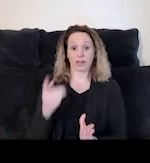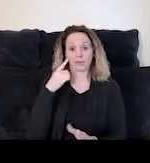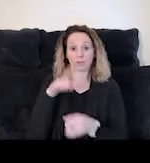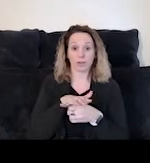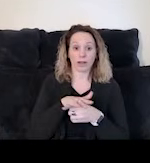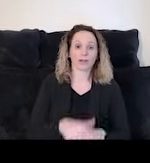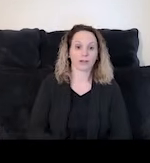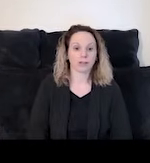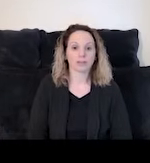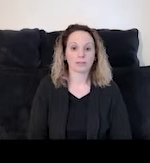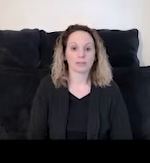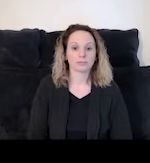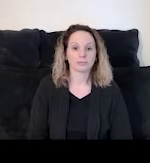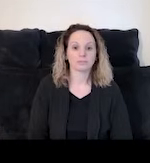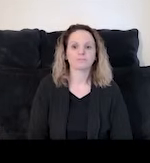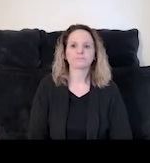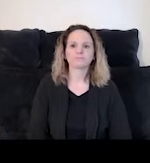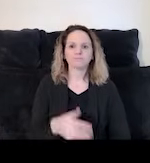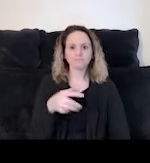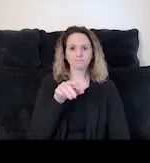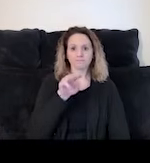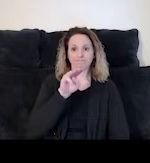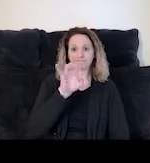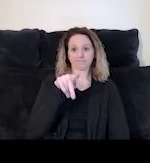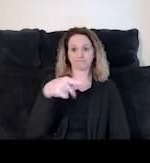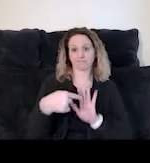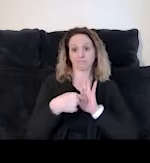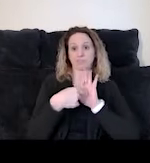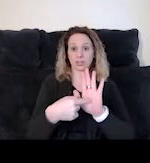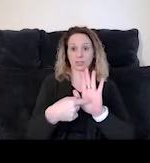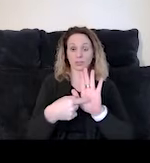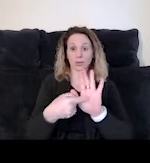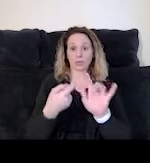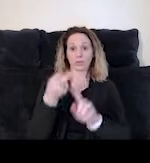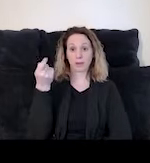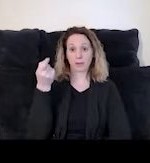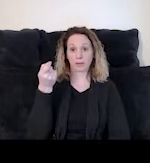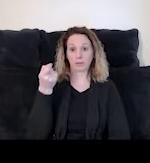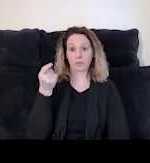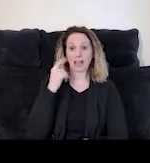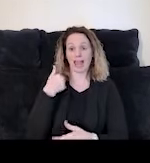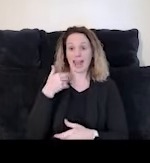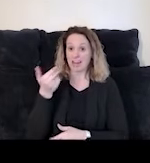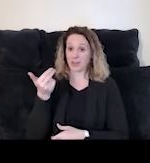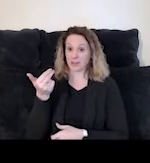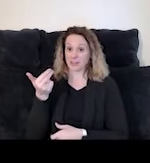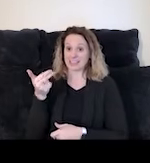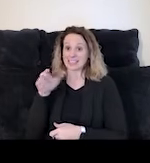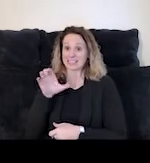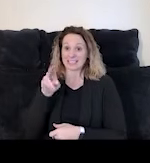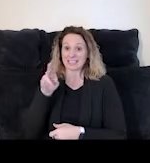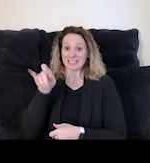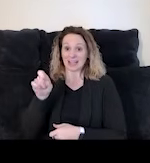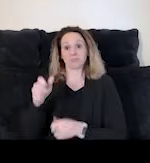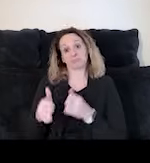areas. So this is a map. Our original SAMHSA grant involved 13 counties, mostly